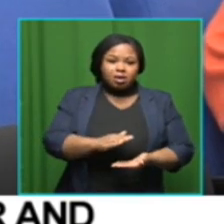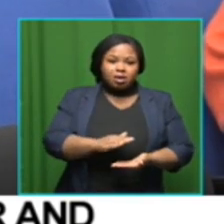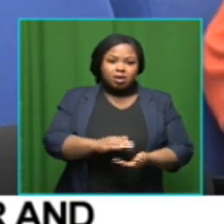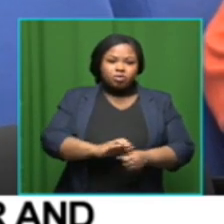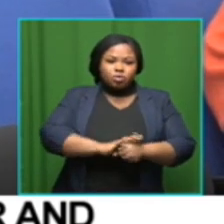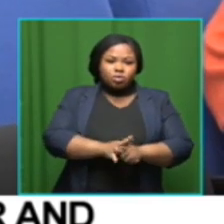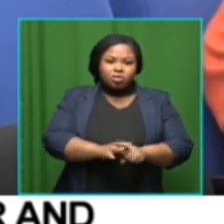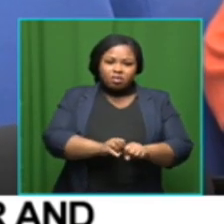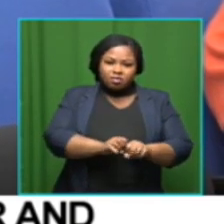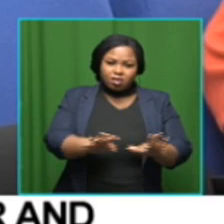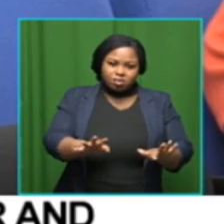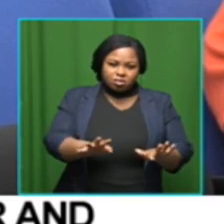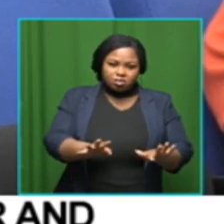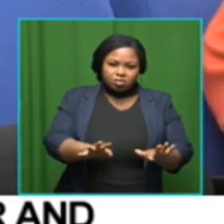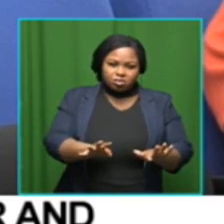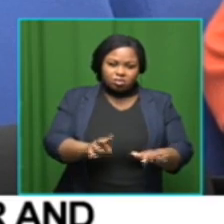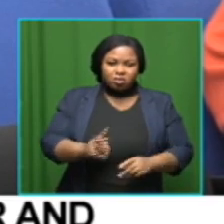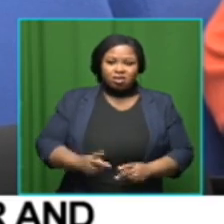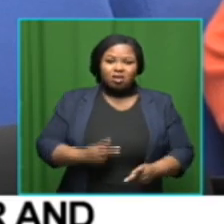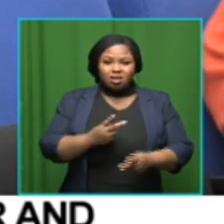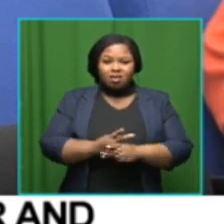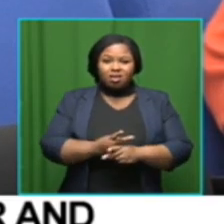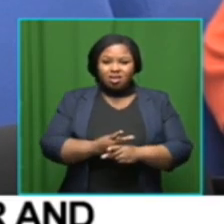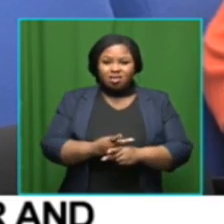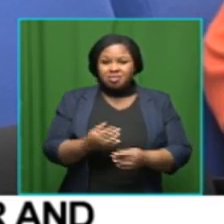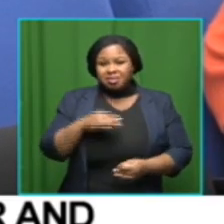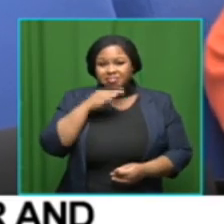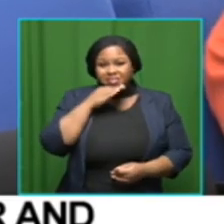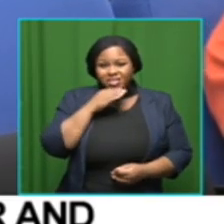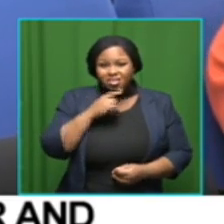entail increasing the days of the lockdown?